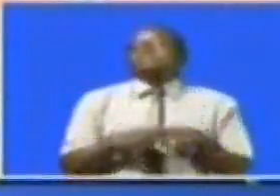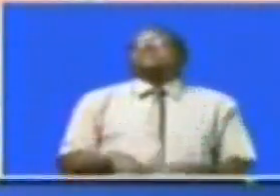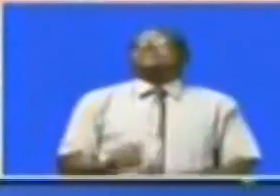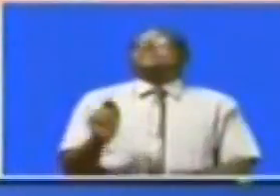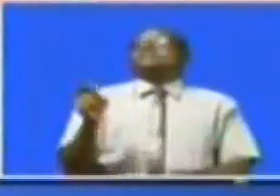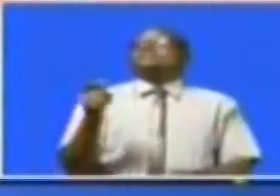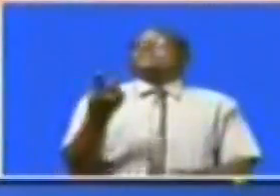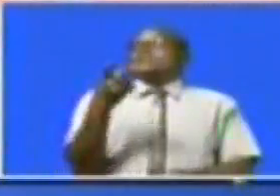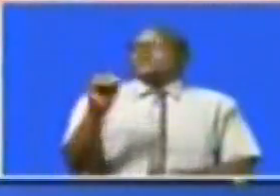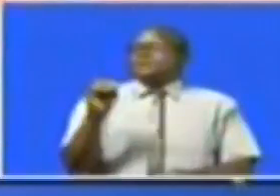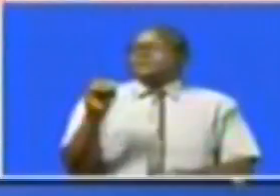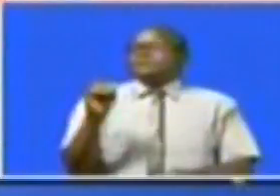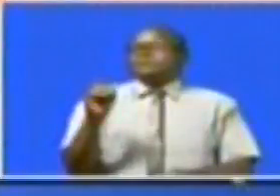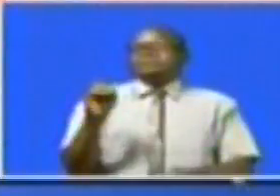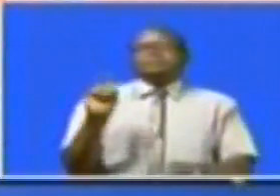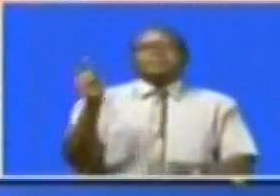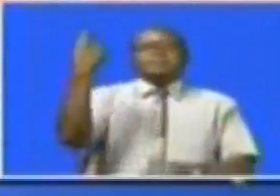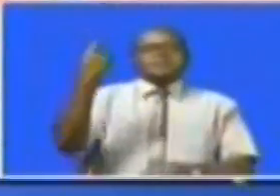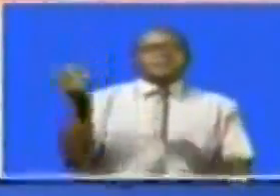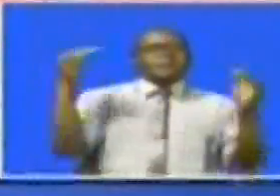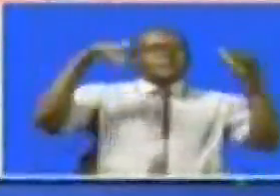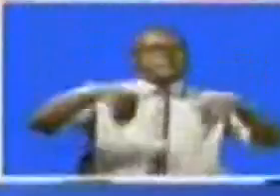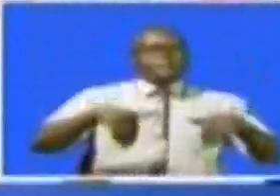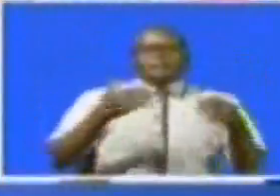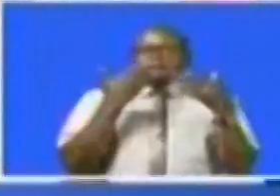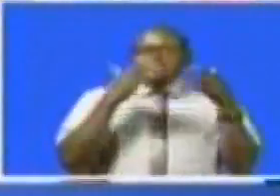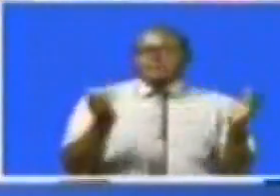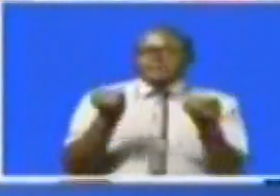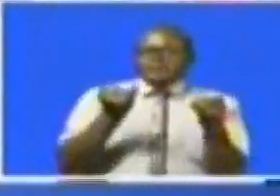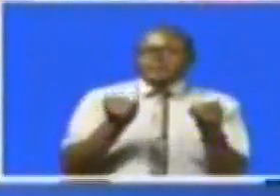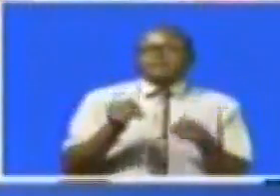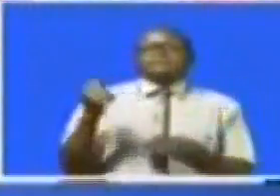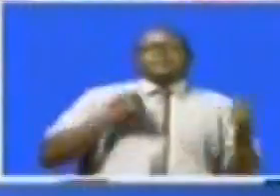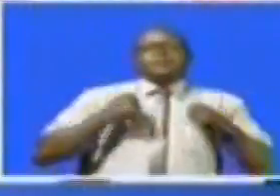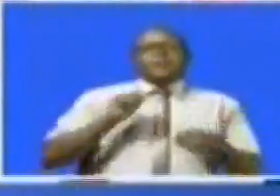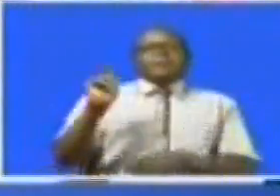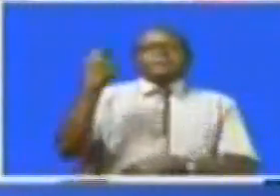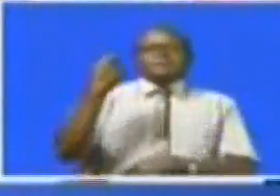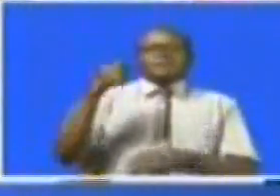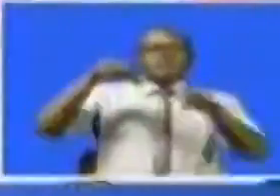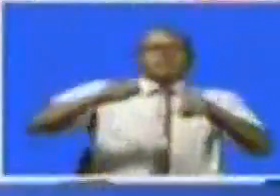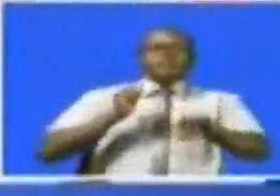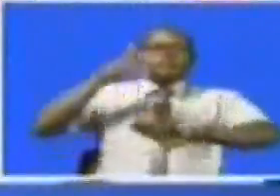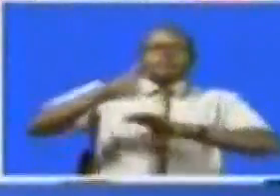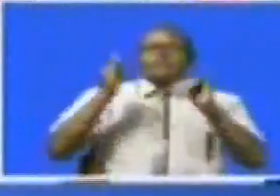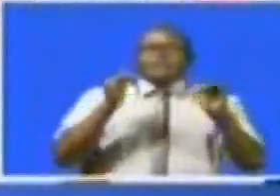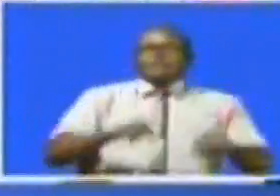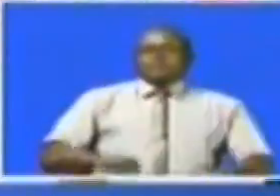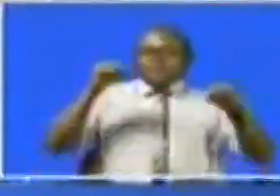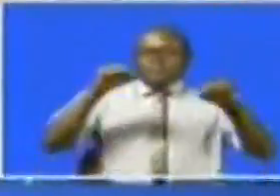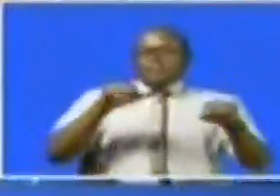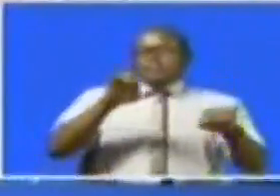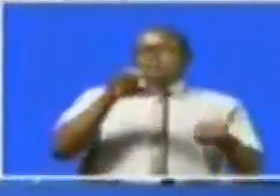of State Summit of the East Africa Community held in Arusha ended Saturday, where Rwanda President Paul Kagame took over as the new chairperson of the